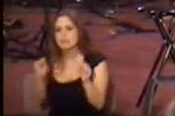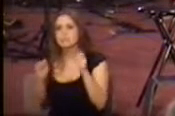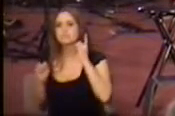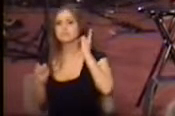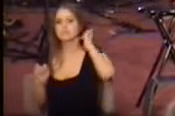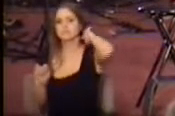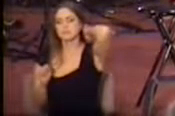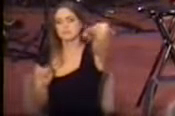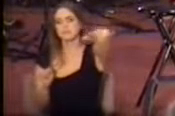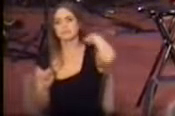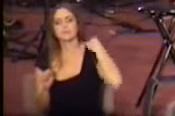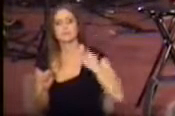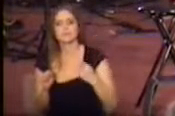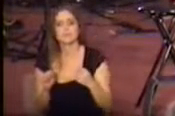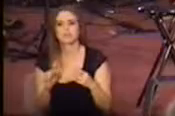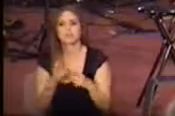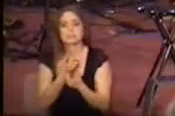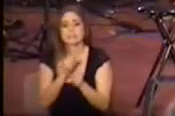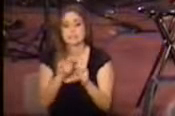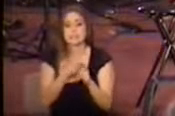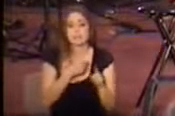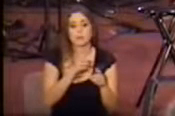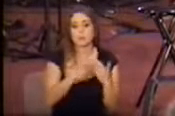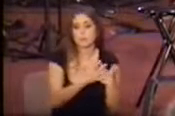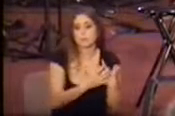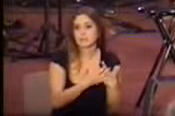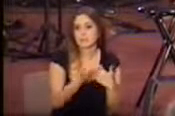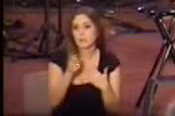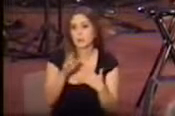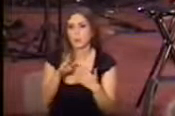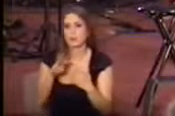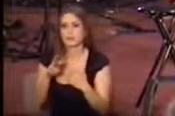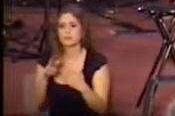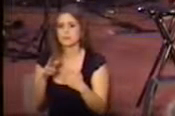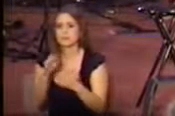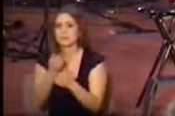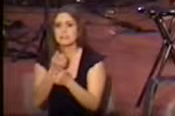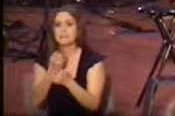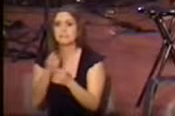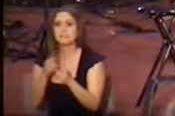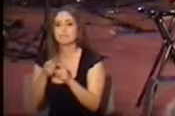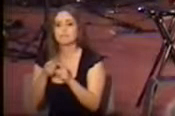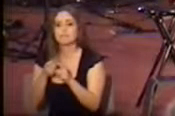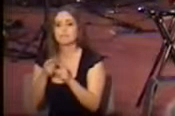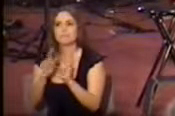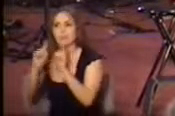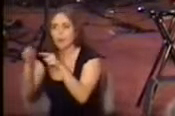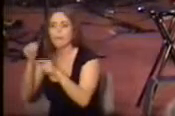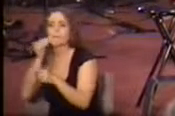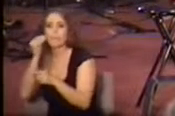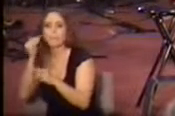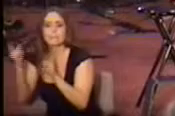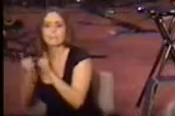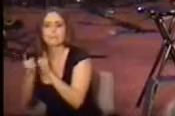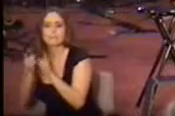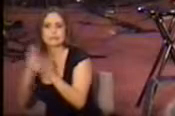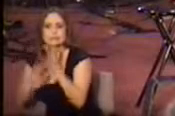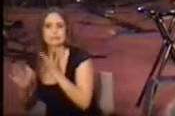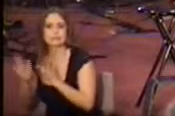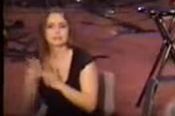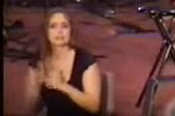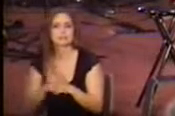been a rescue and deliverance from prison. Or he could have went home to be with Jesus. And the band can make their way